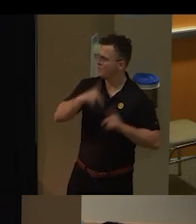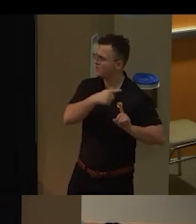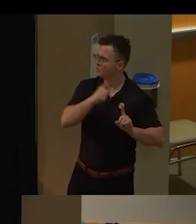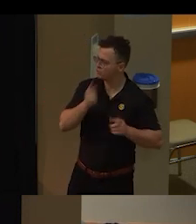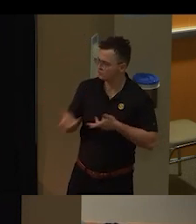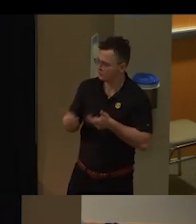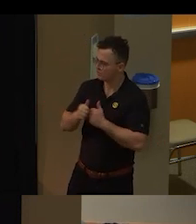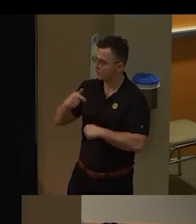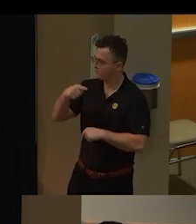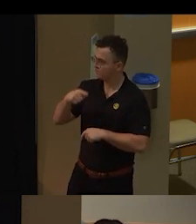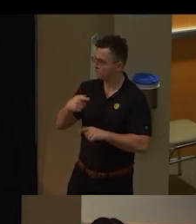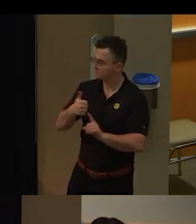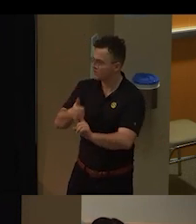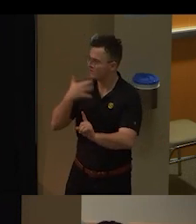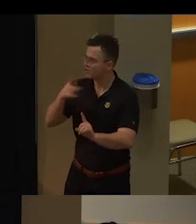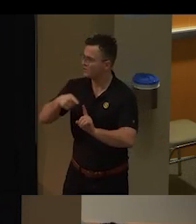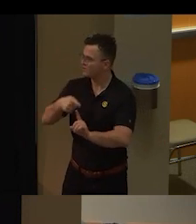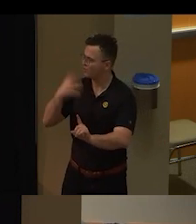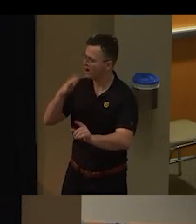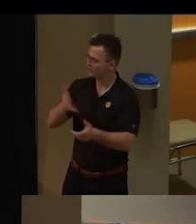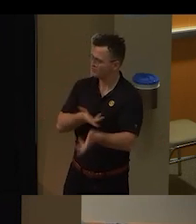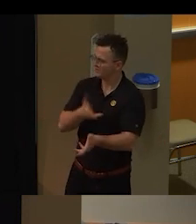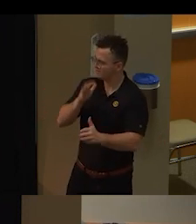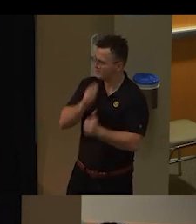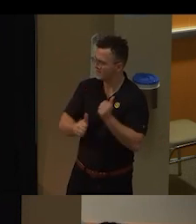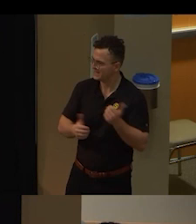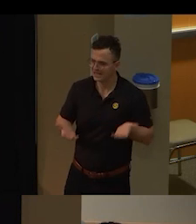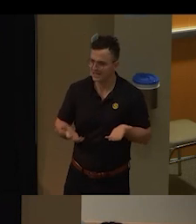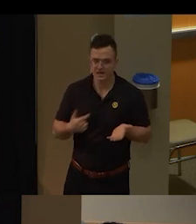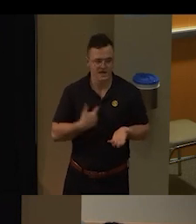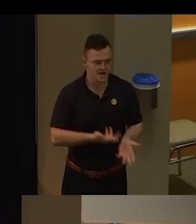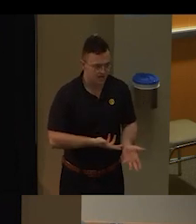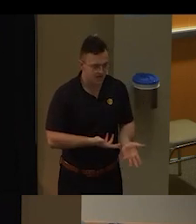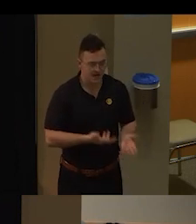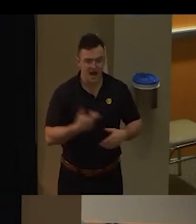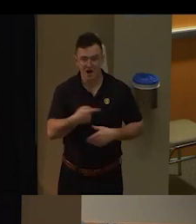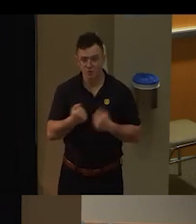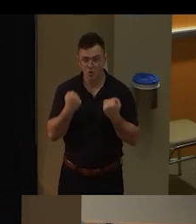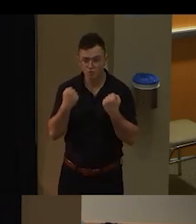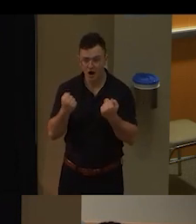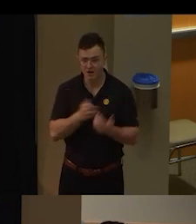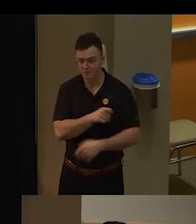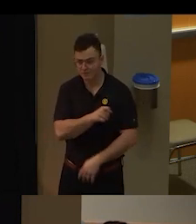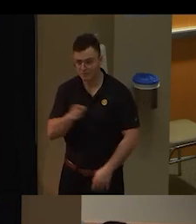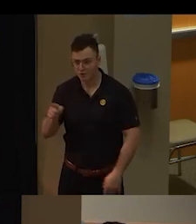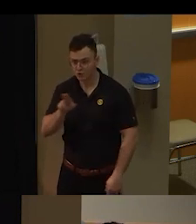so mean? When you take a cross-country drive and find it necessary to sleep night after night